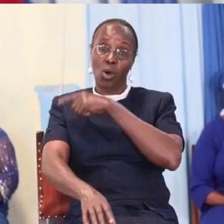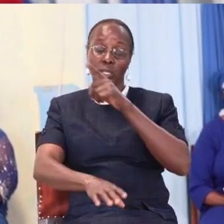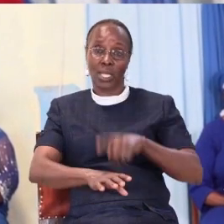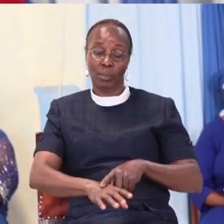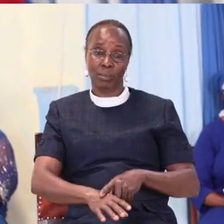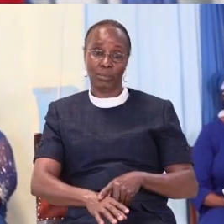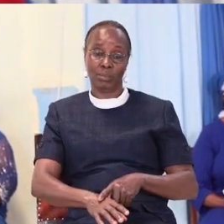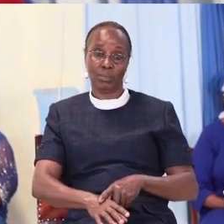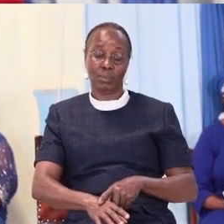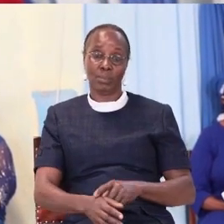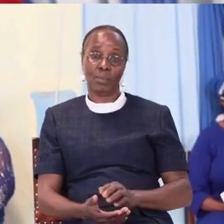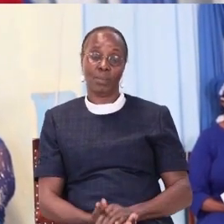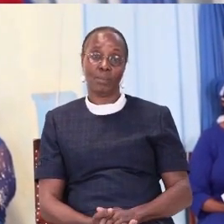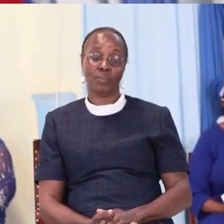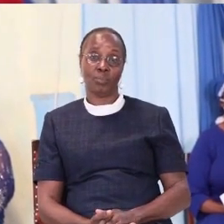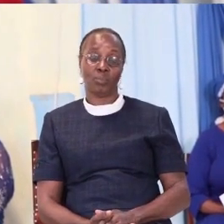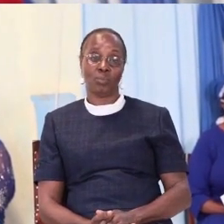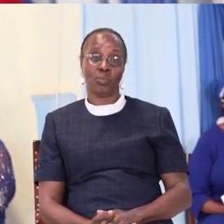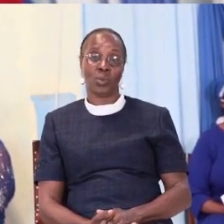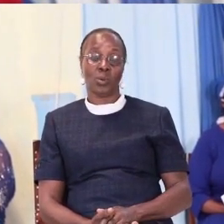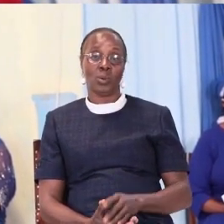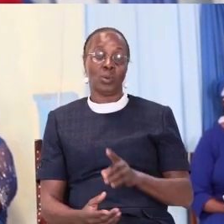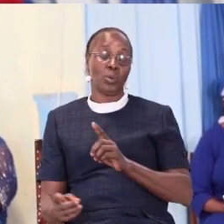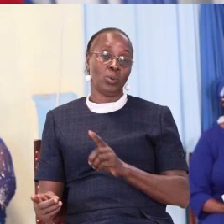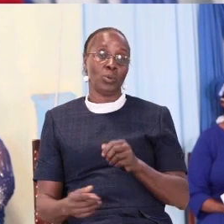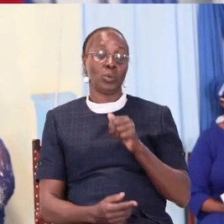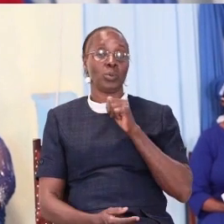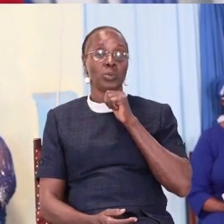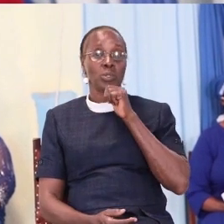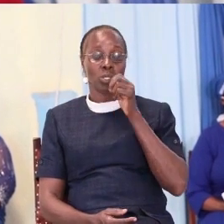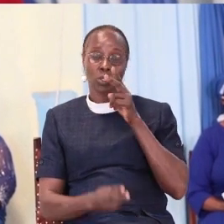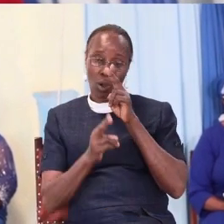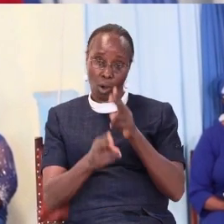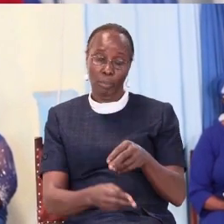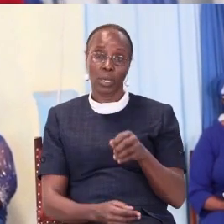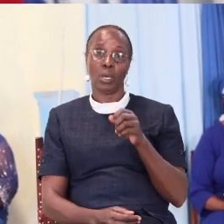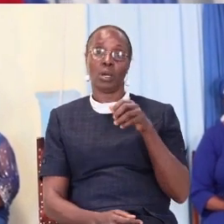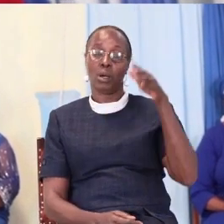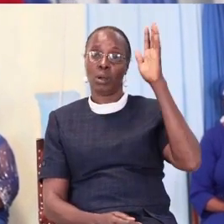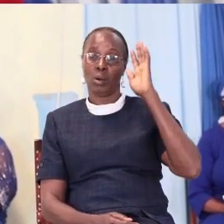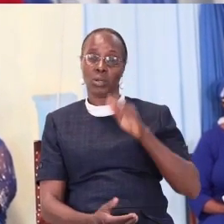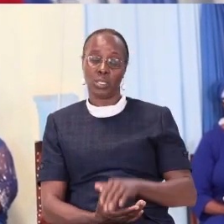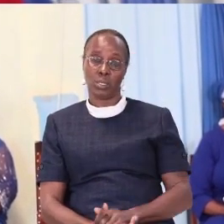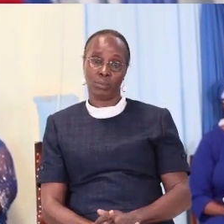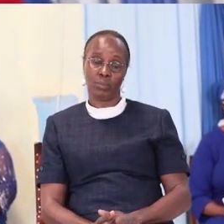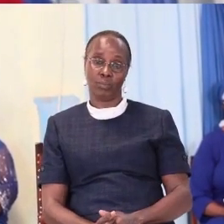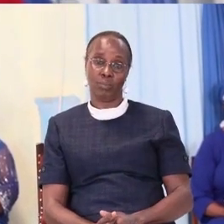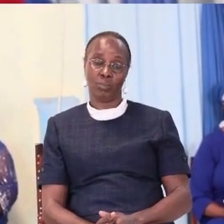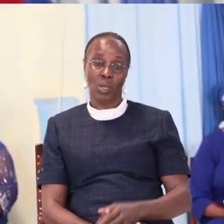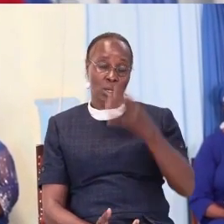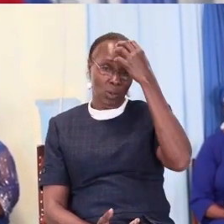here, you have rebelled against him. Even at Mount Sinai, you made the Lord